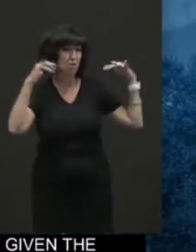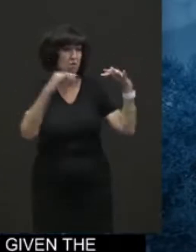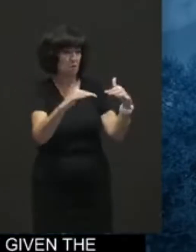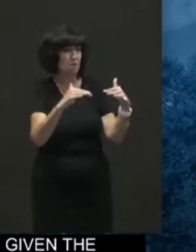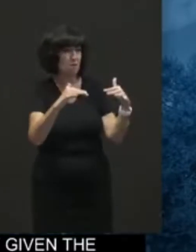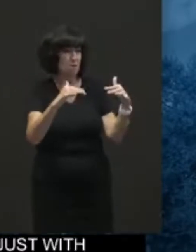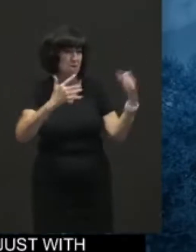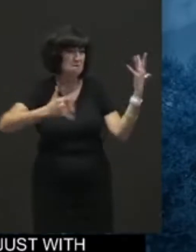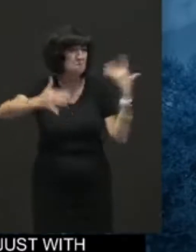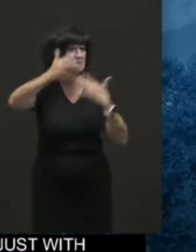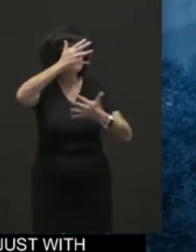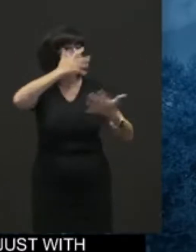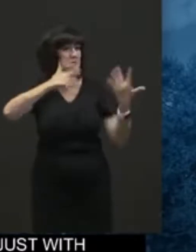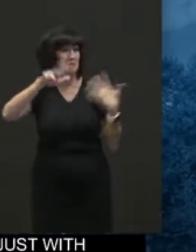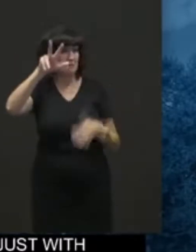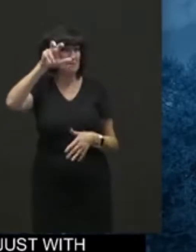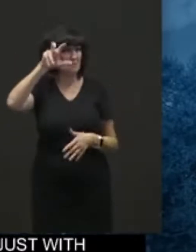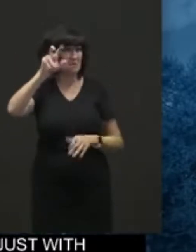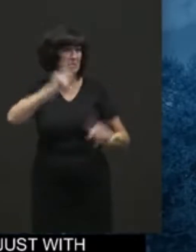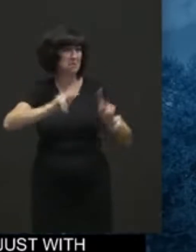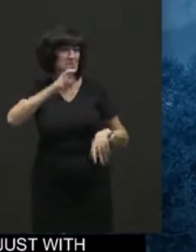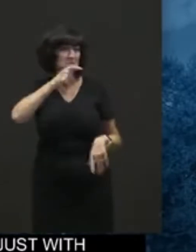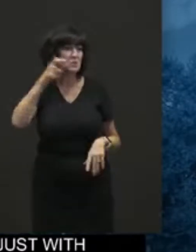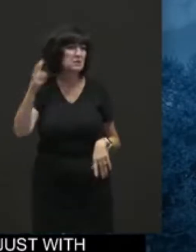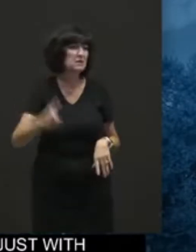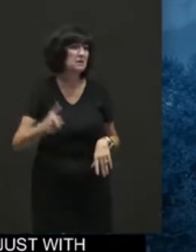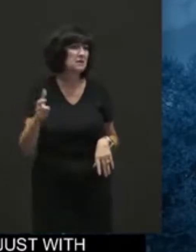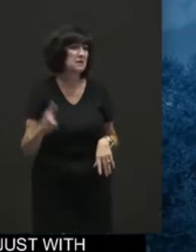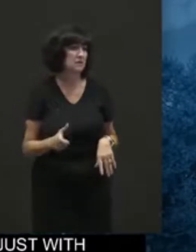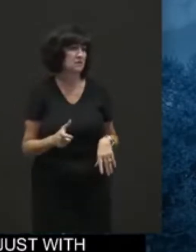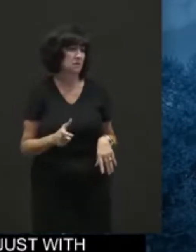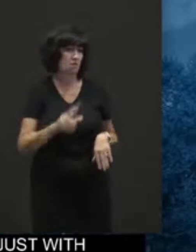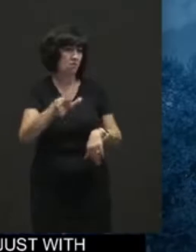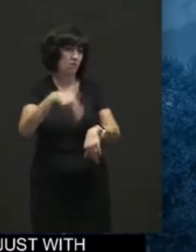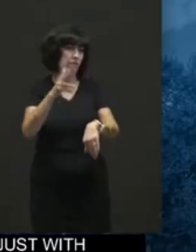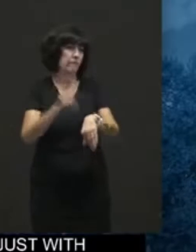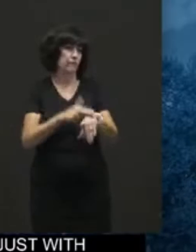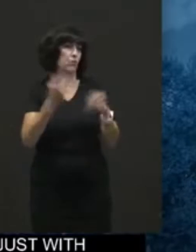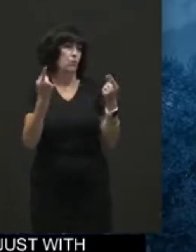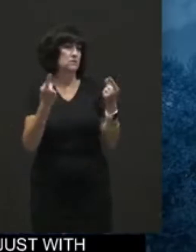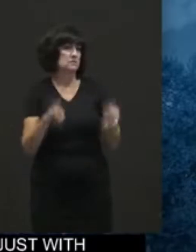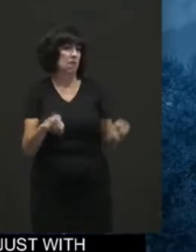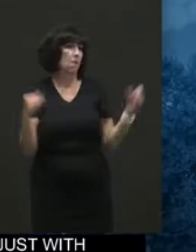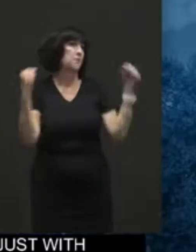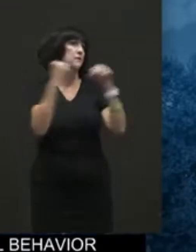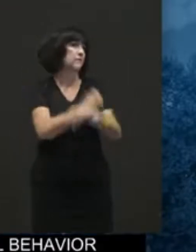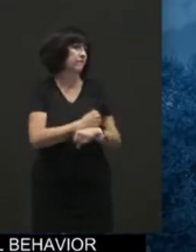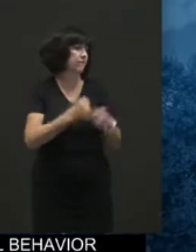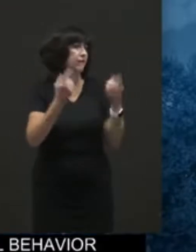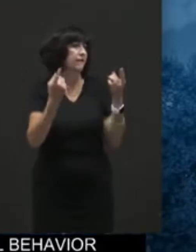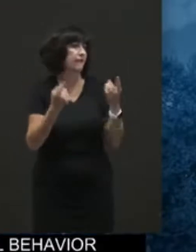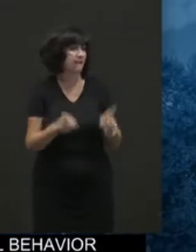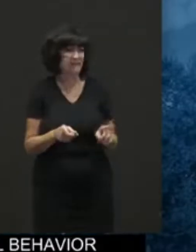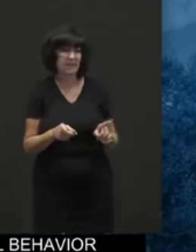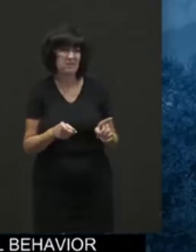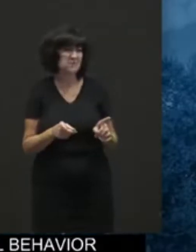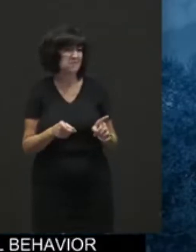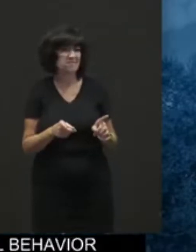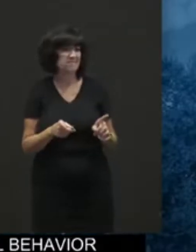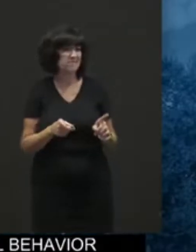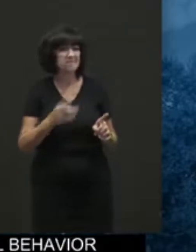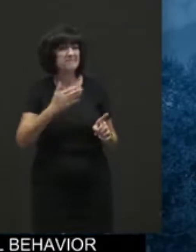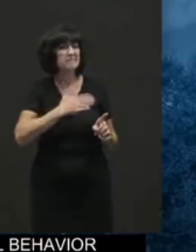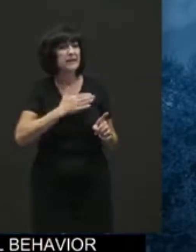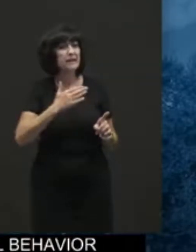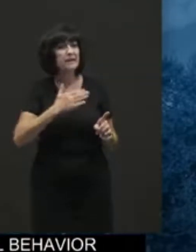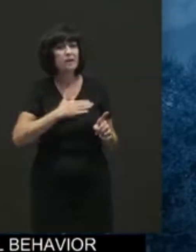behavior that doesn't turn up with a violent act. And so we've got to lean into that with our partners